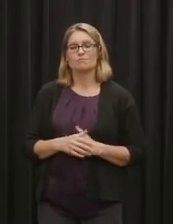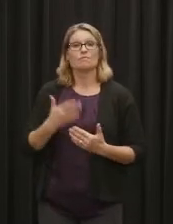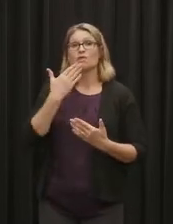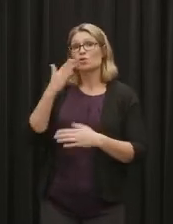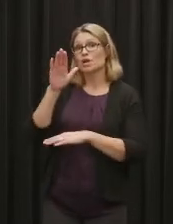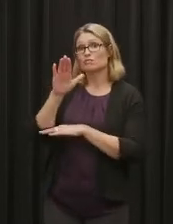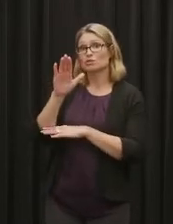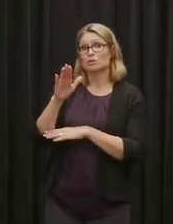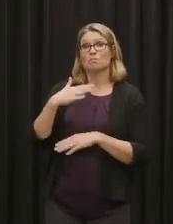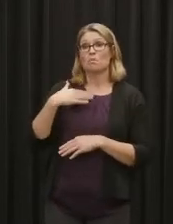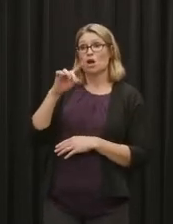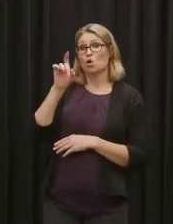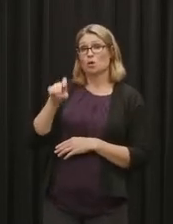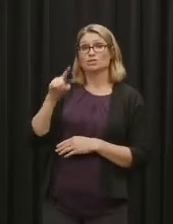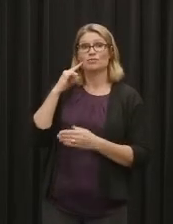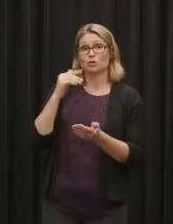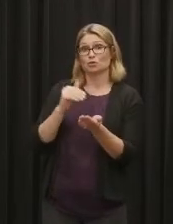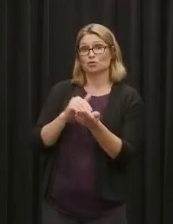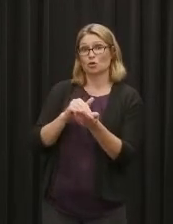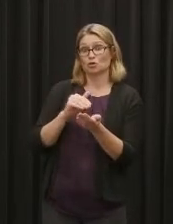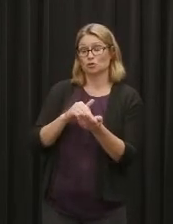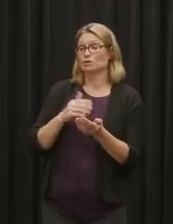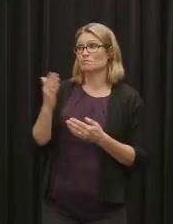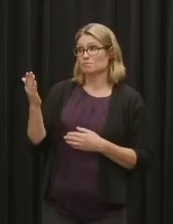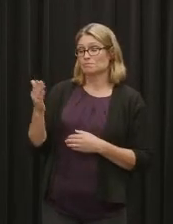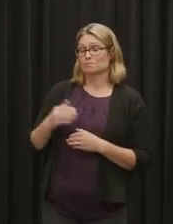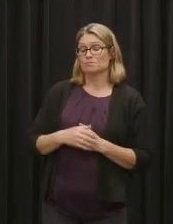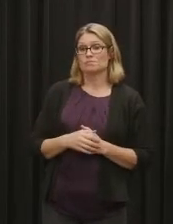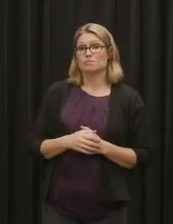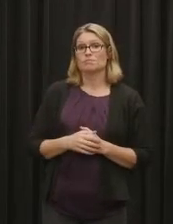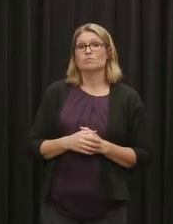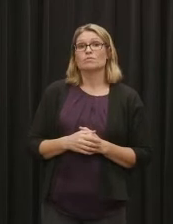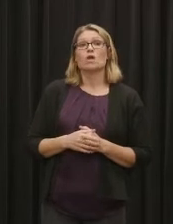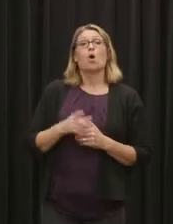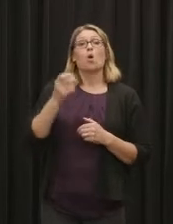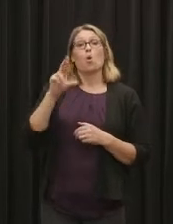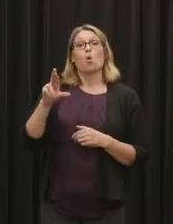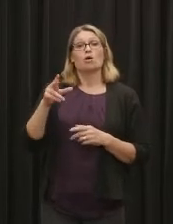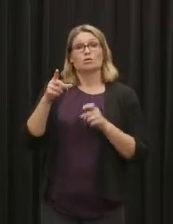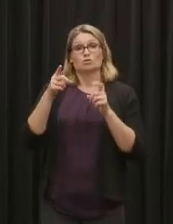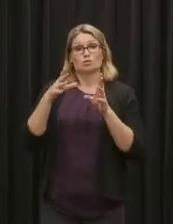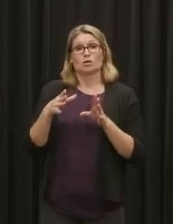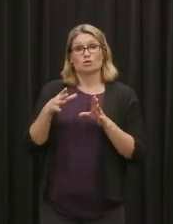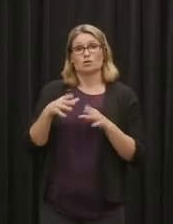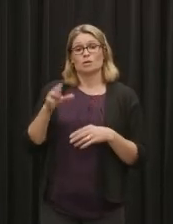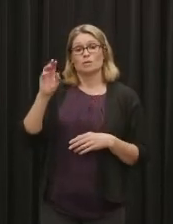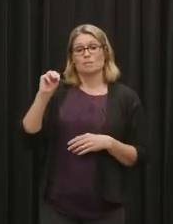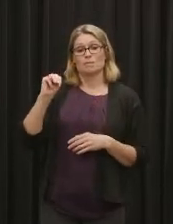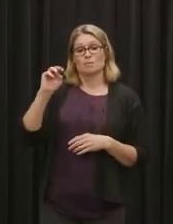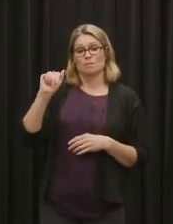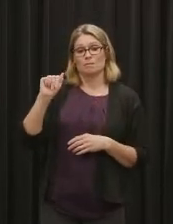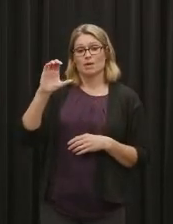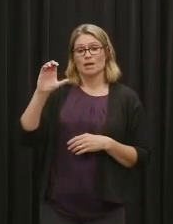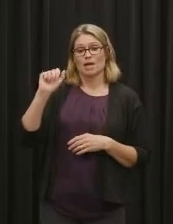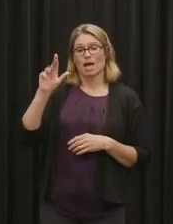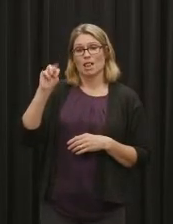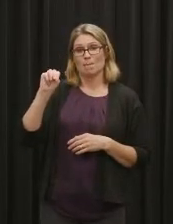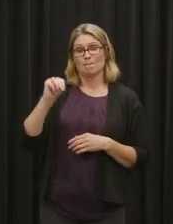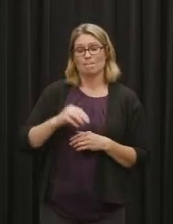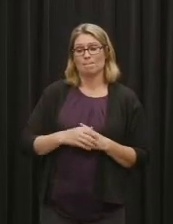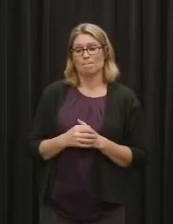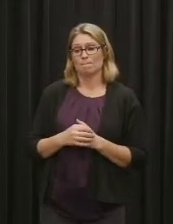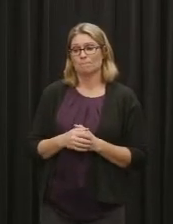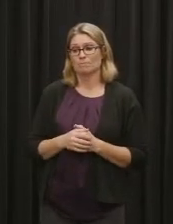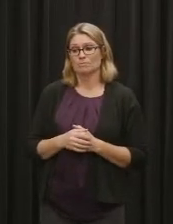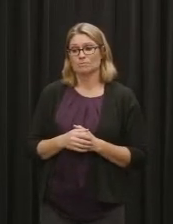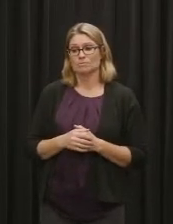Good afternoon. My question is for Dr. Russell or Director McCallum. What can you tell us about